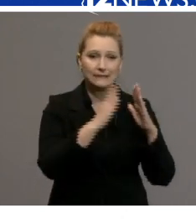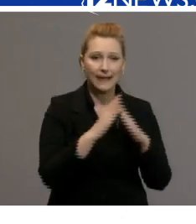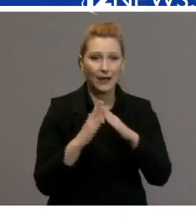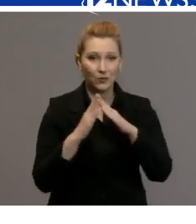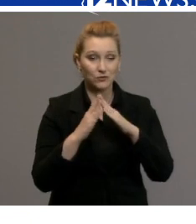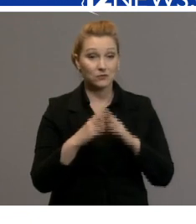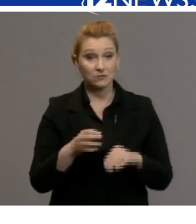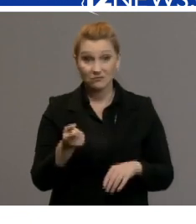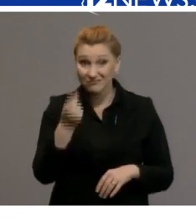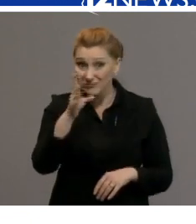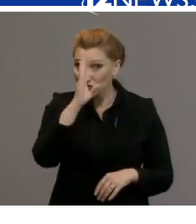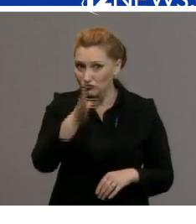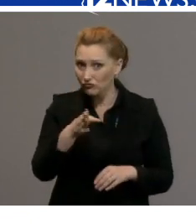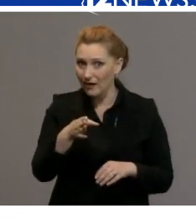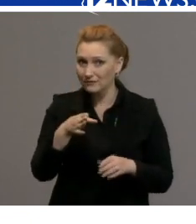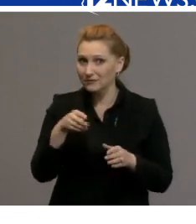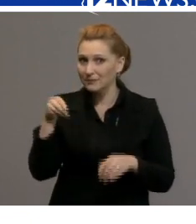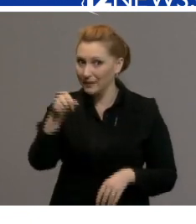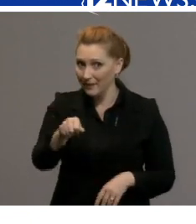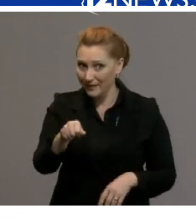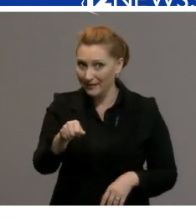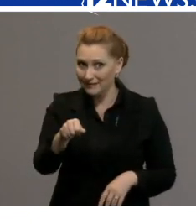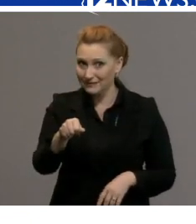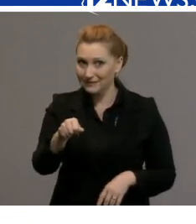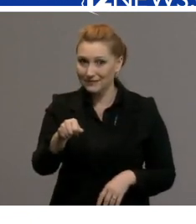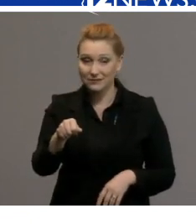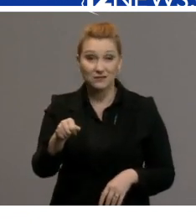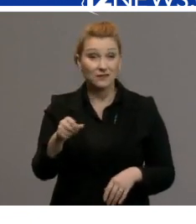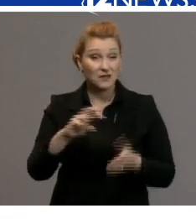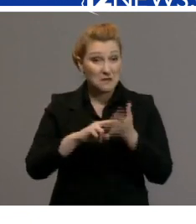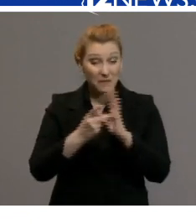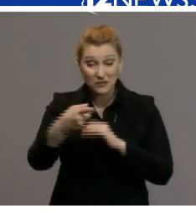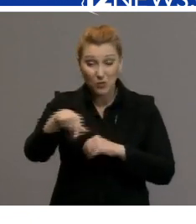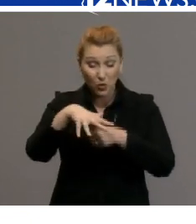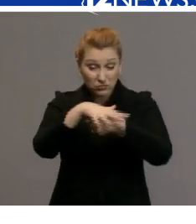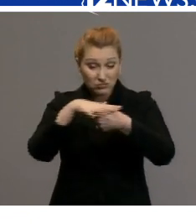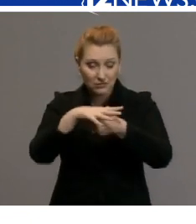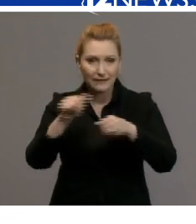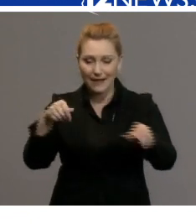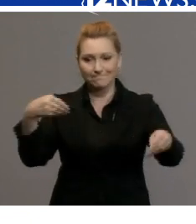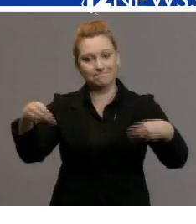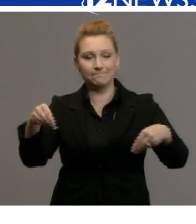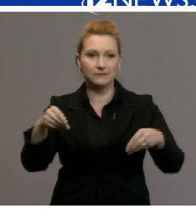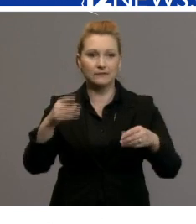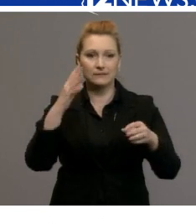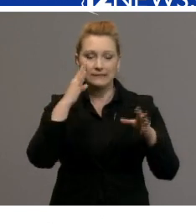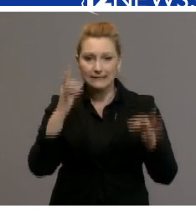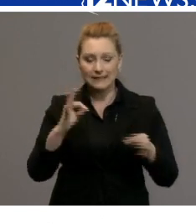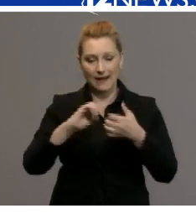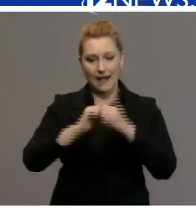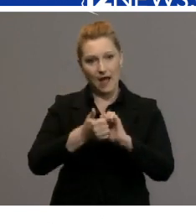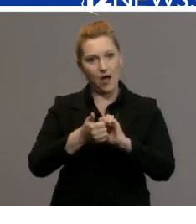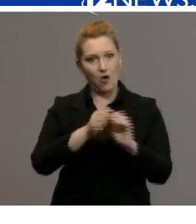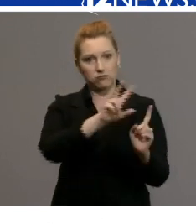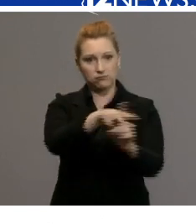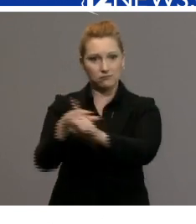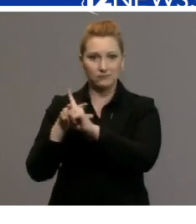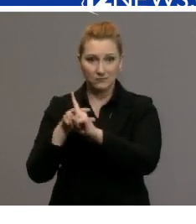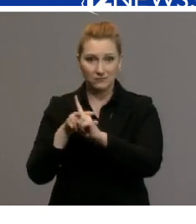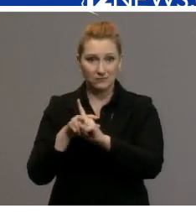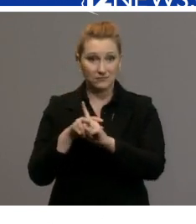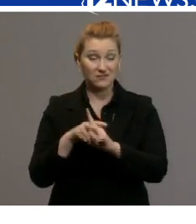They have maximum flexibility and minimal red tape for our mayors. In addition, we